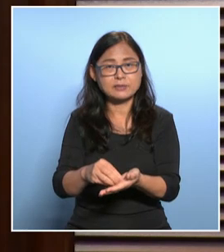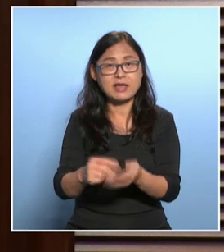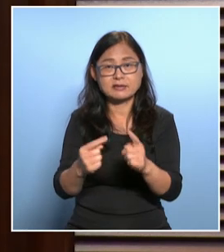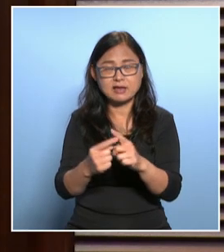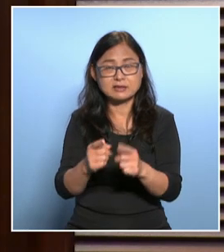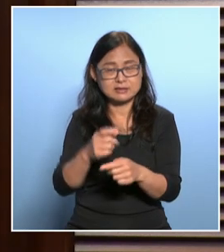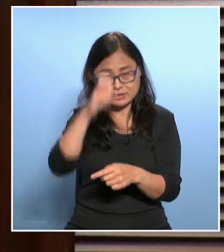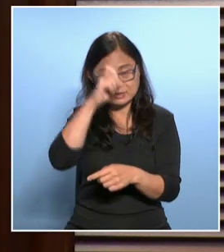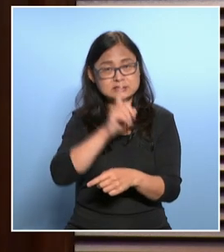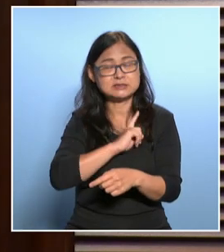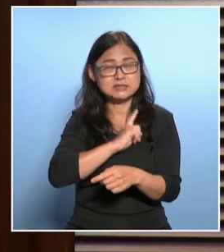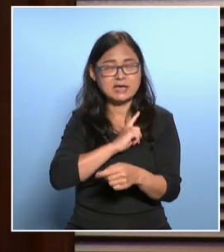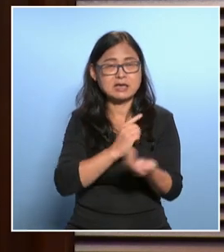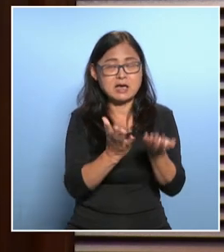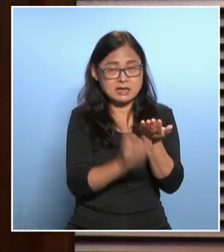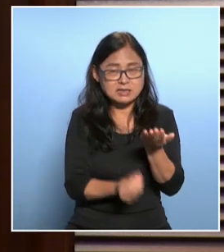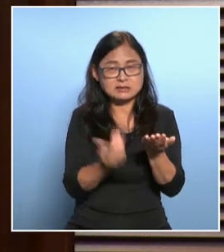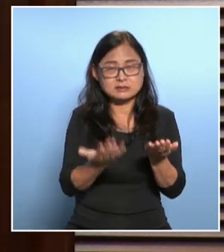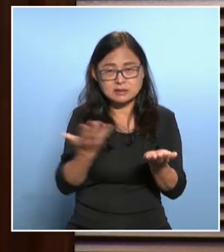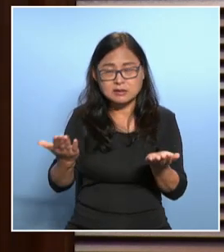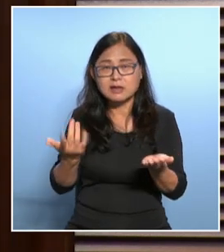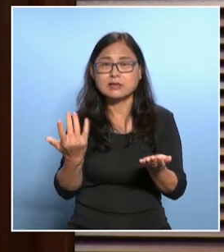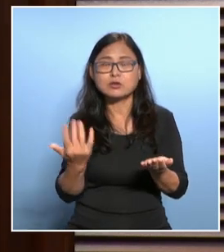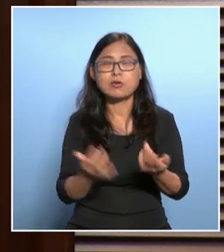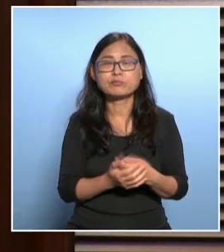we hope to assign numbers to each of the copies